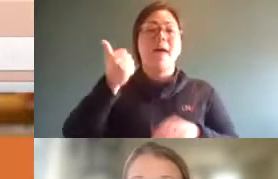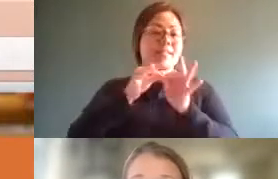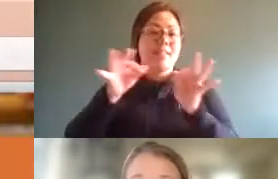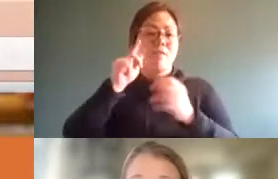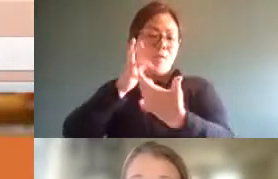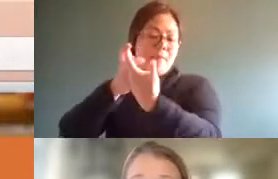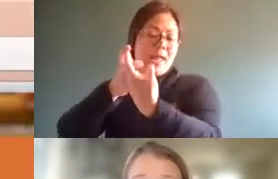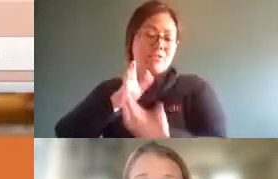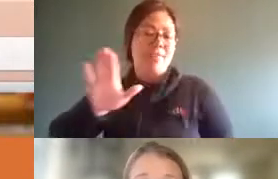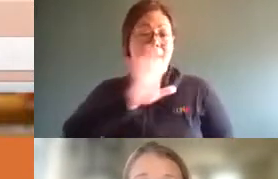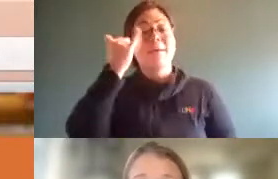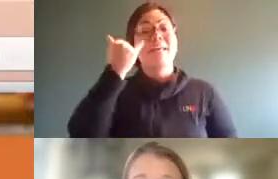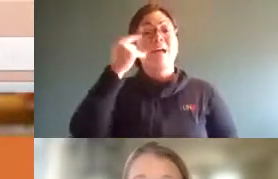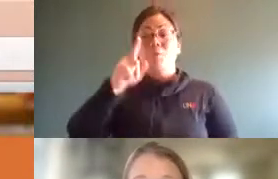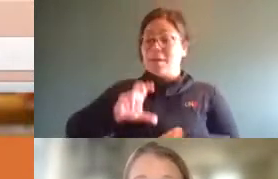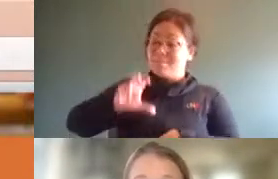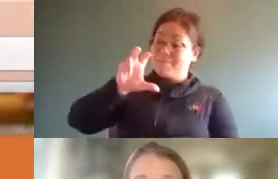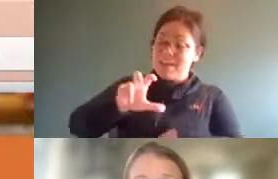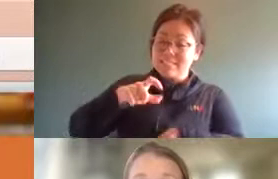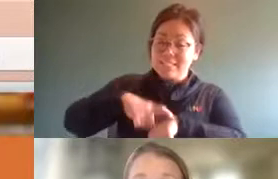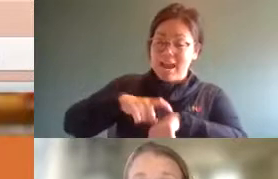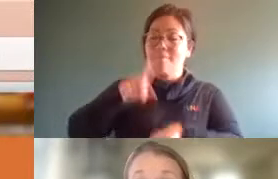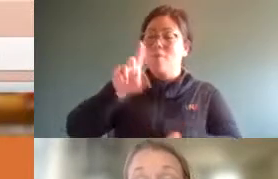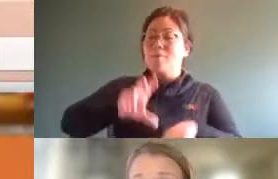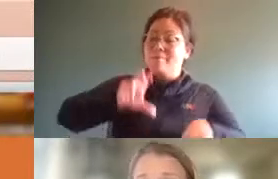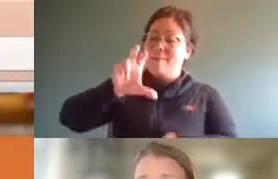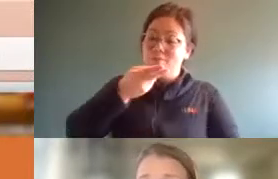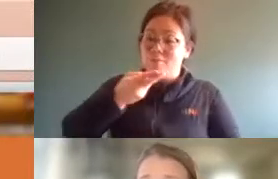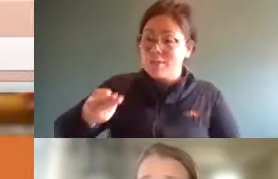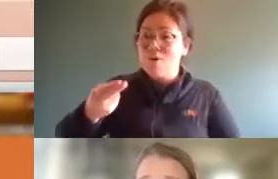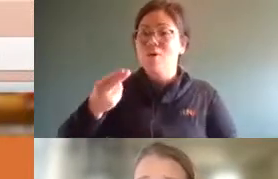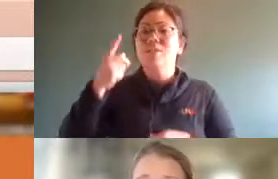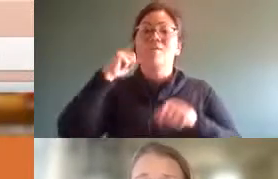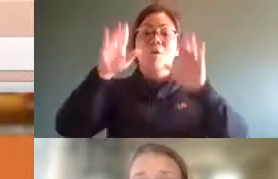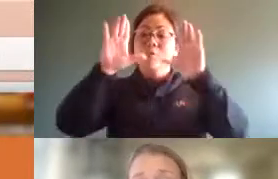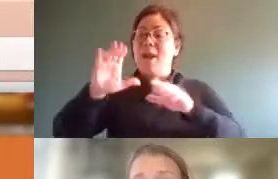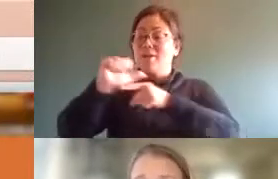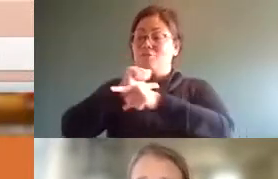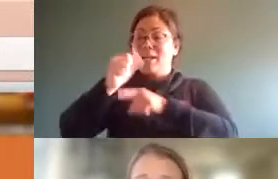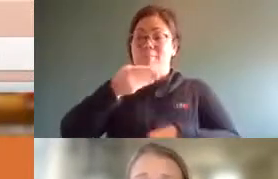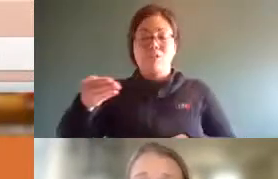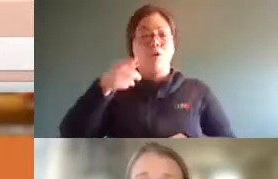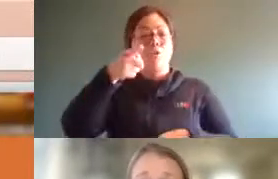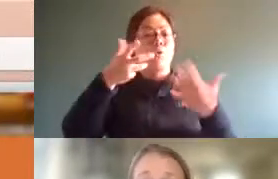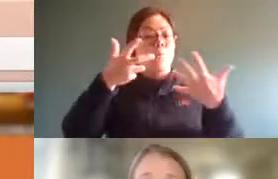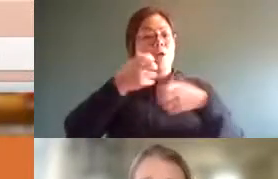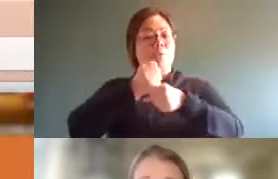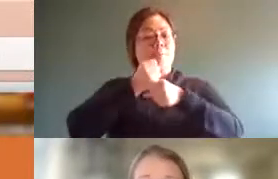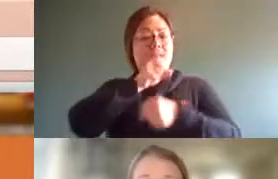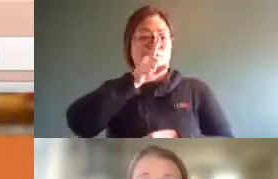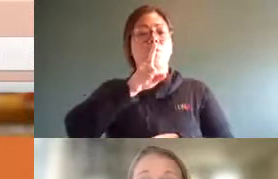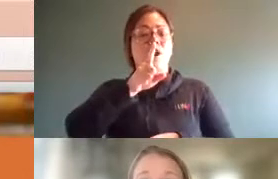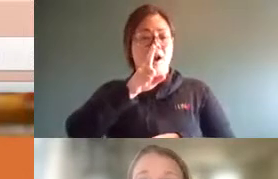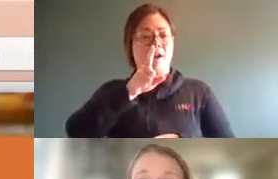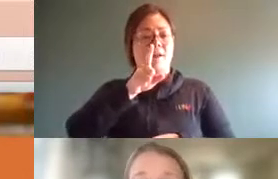Again, if you're investing the time and the resources into great training materials, you want to make sure that those